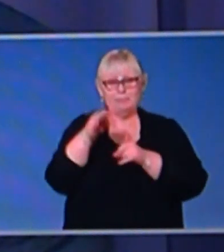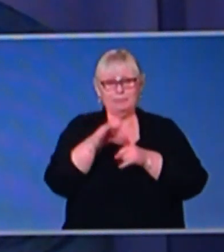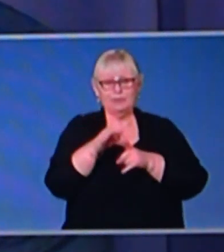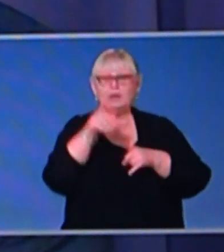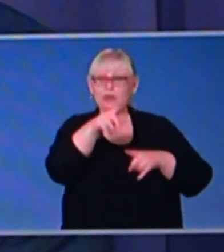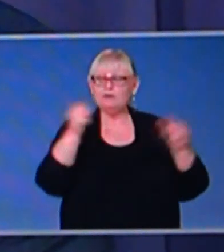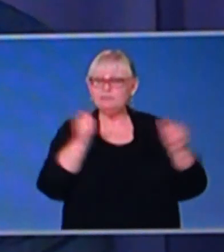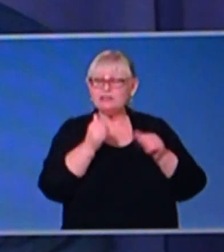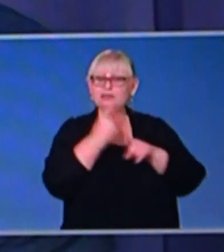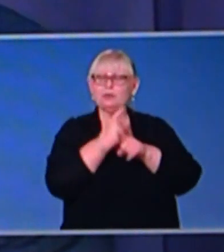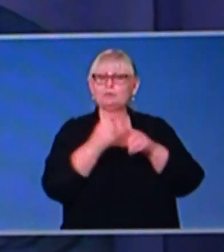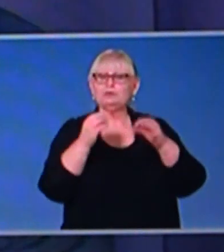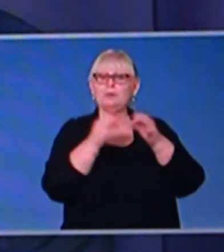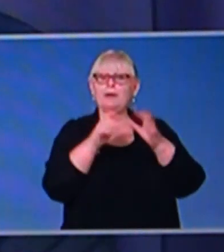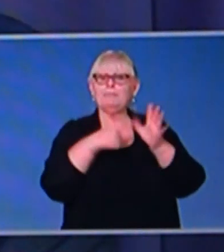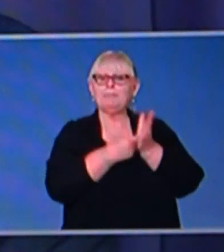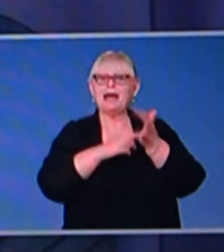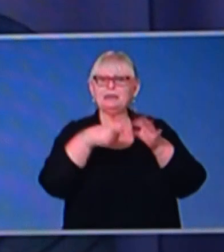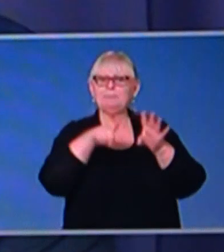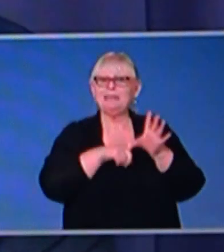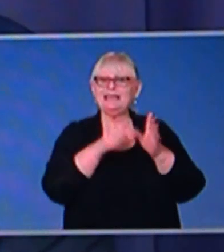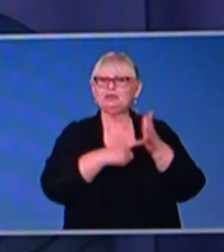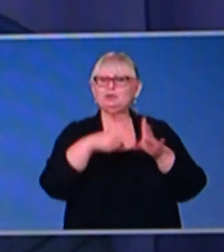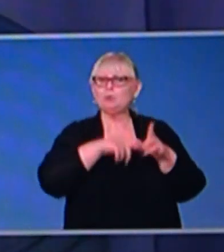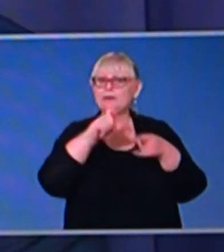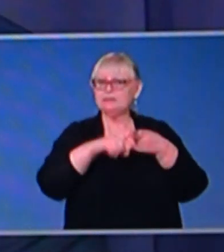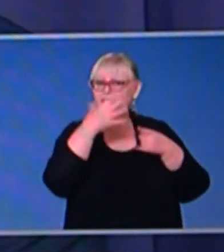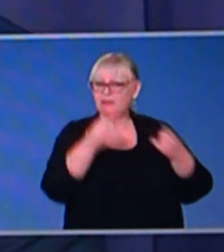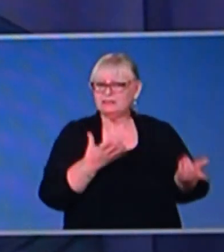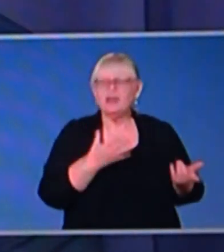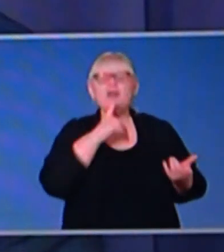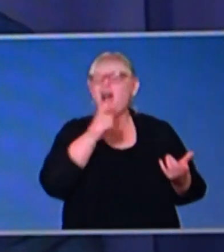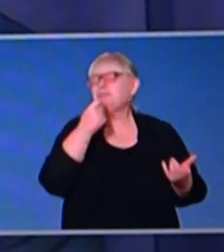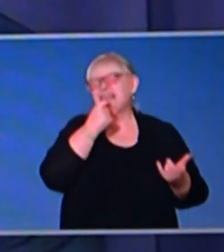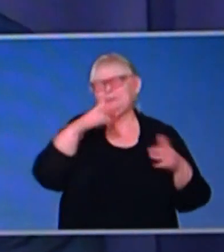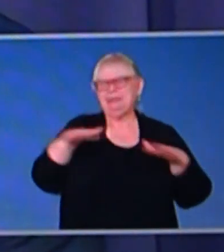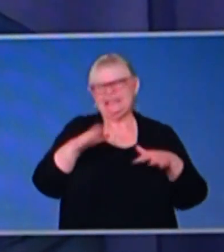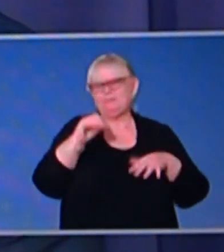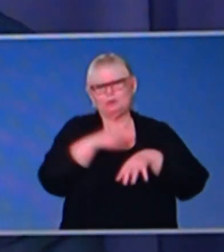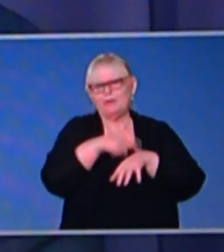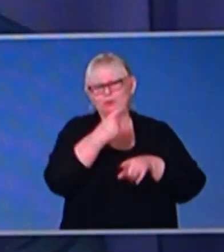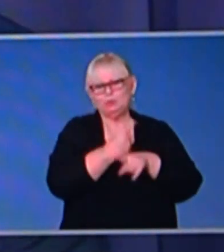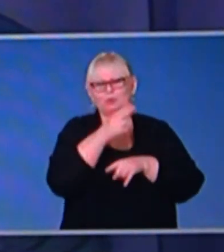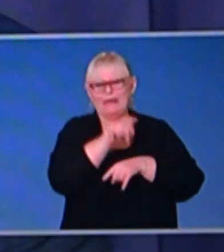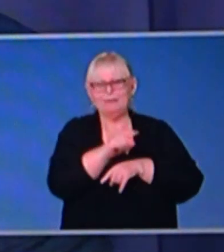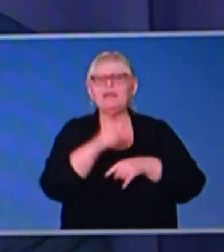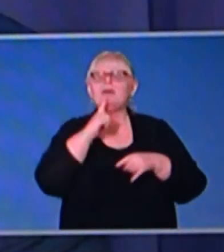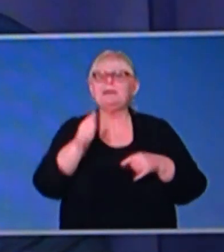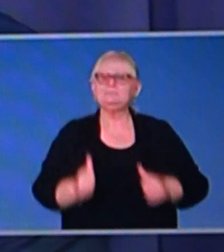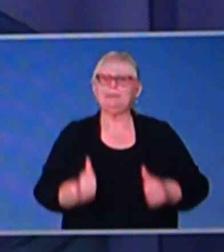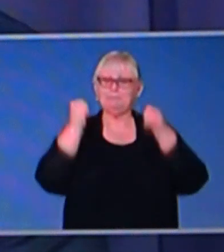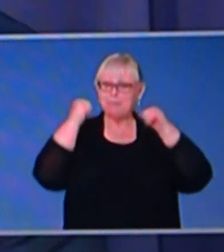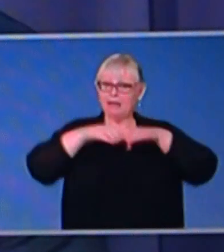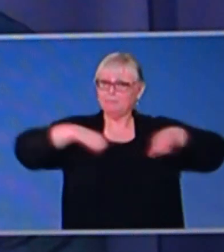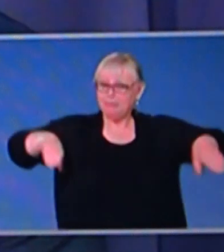Barnaby Joyce? I haven't had the chance to talk to Barnaby. To be honest, I've been a little busy. But he's been part of the backbench committee meetings